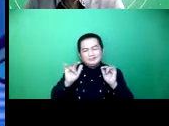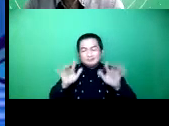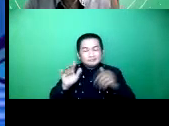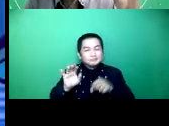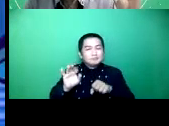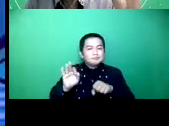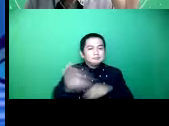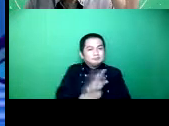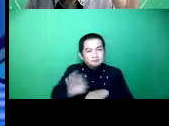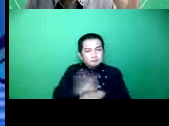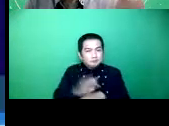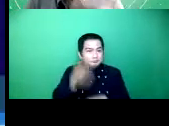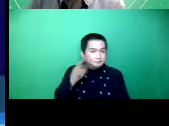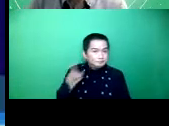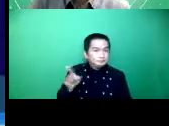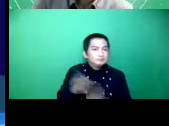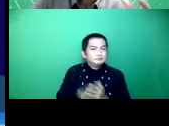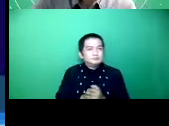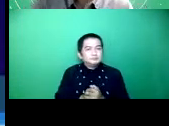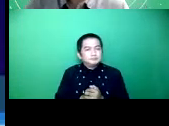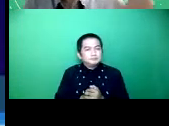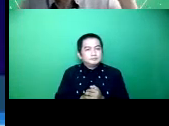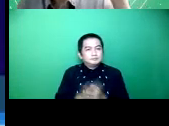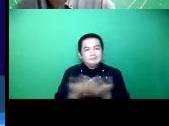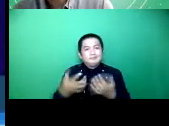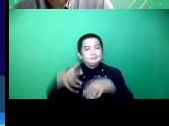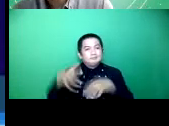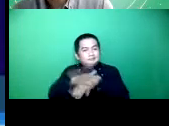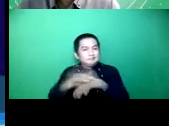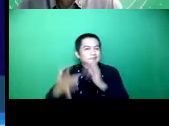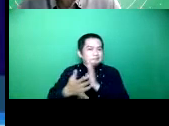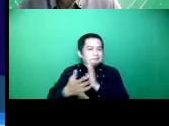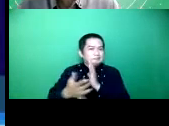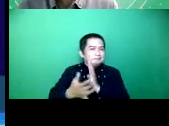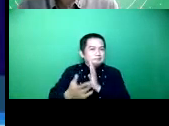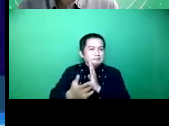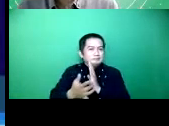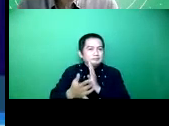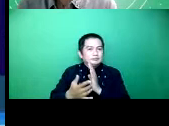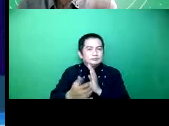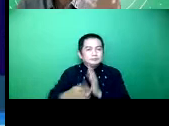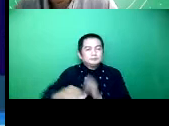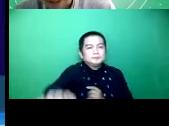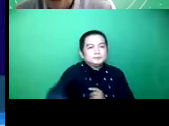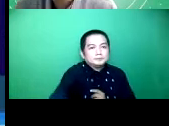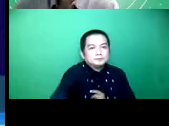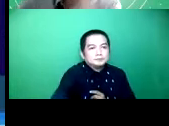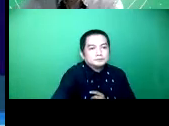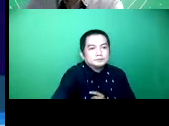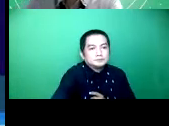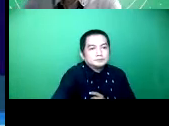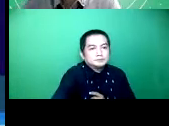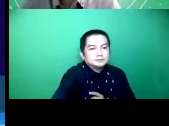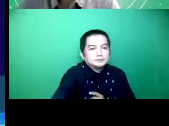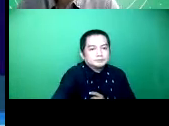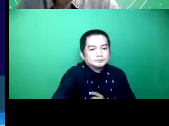see here that emerging technologies is hard to define because there's so many new ones. But some of the things that we'll cover, especially today and also in our